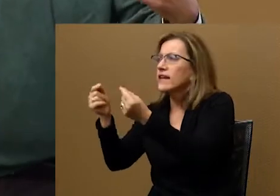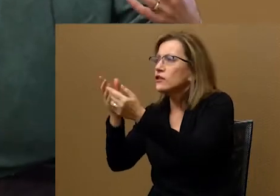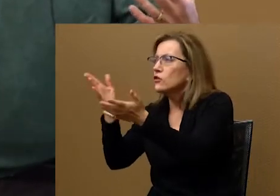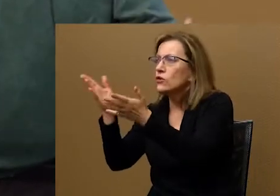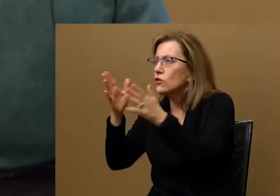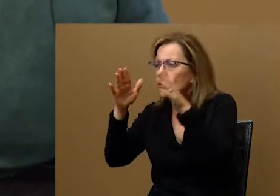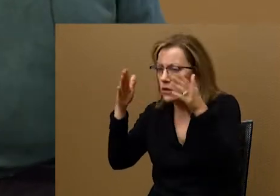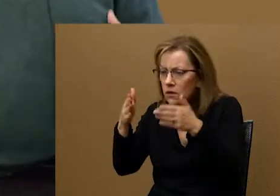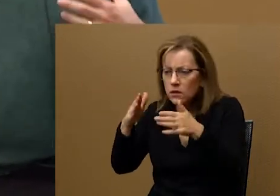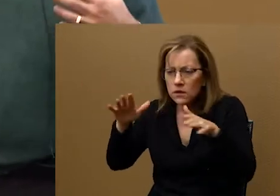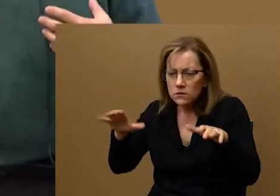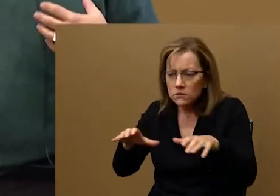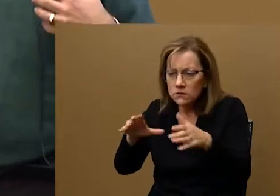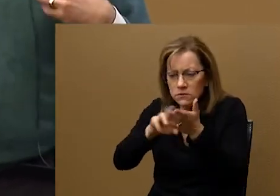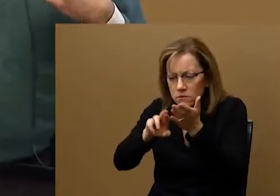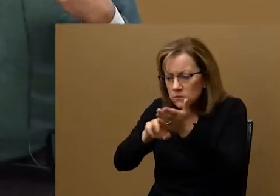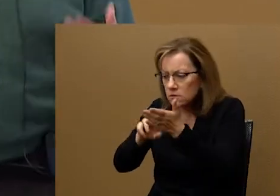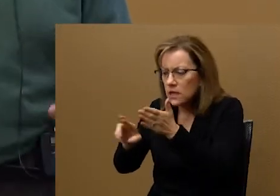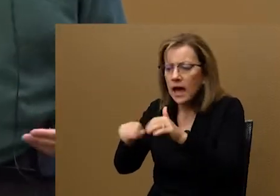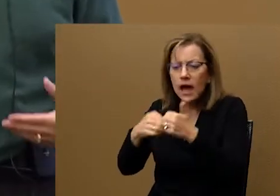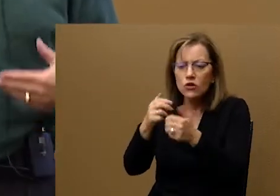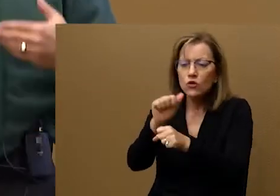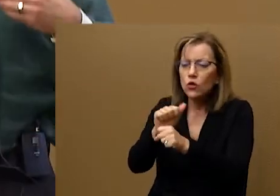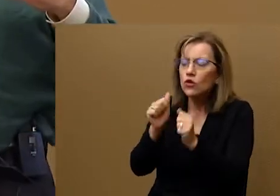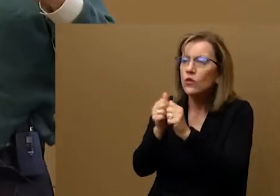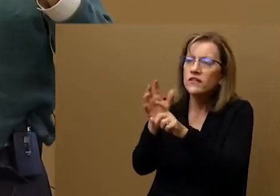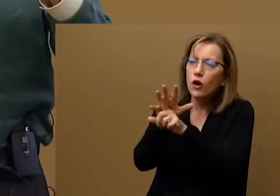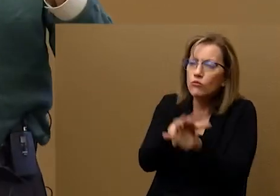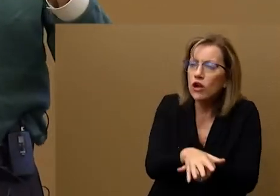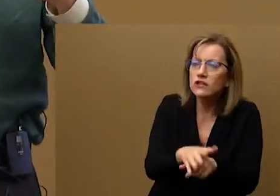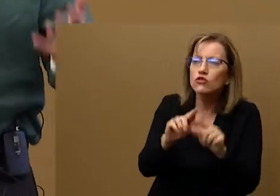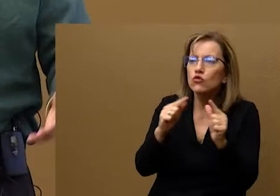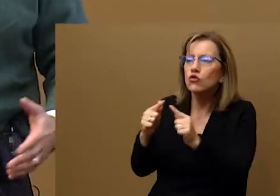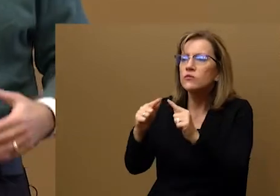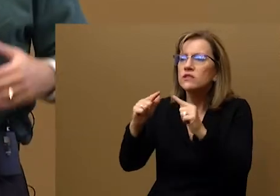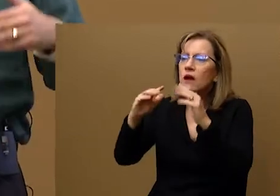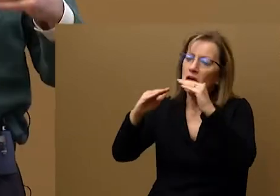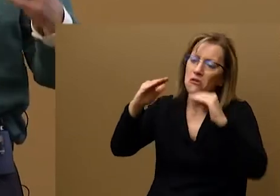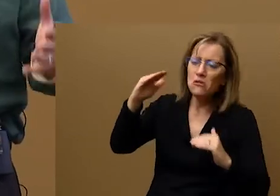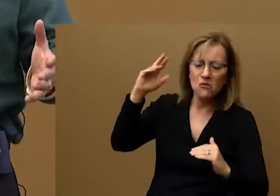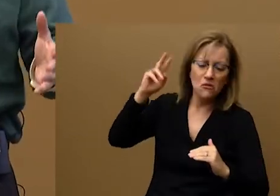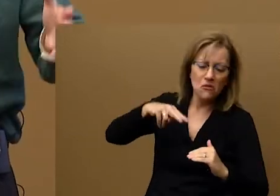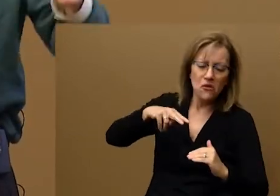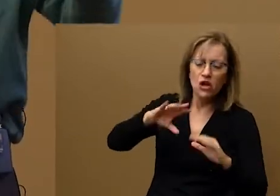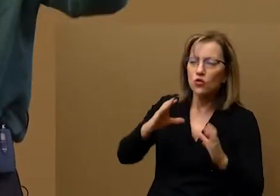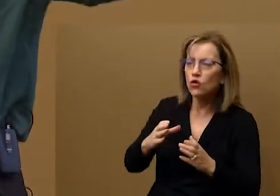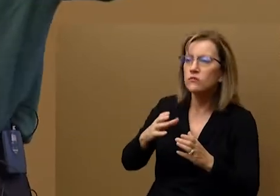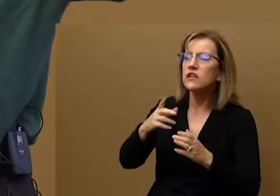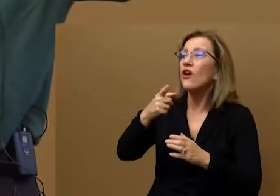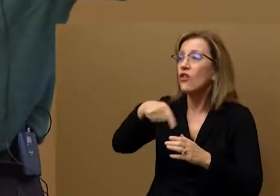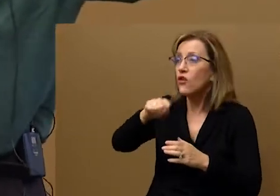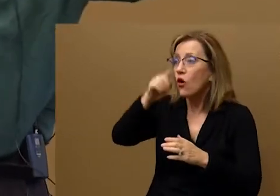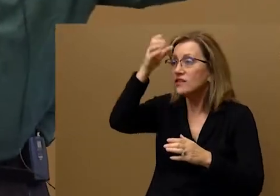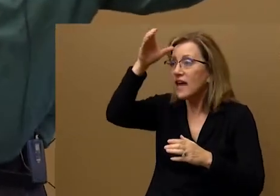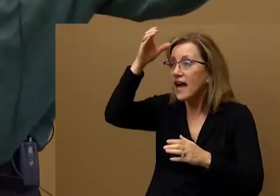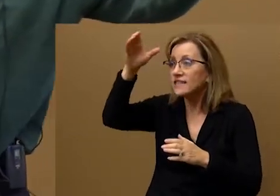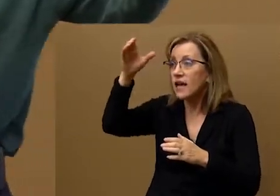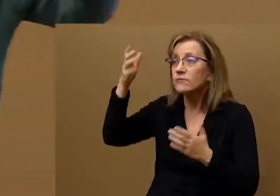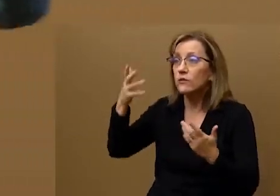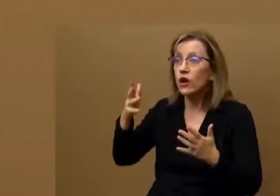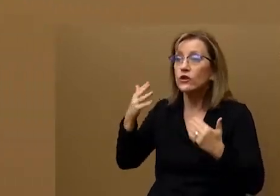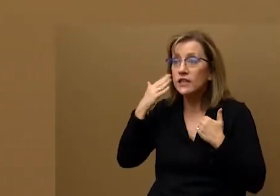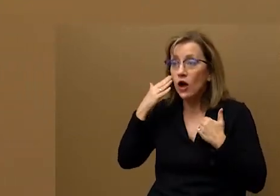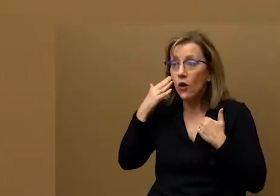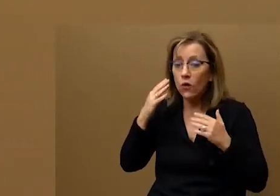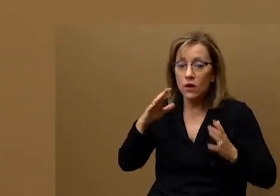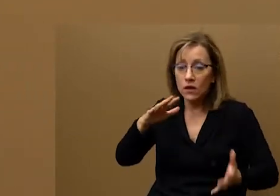the approach of working with oppressed groups, marginalized groups, minority groups, said, let's take those concepts